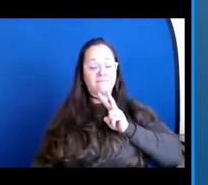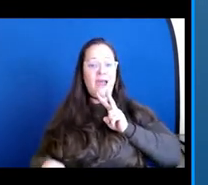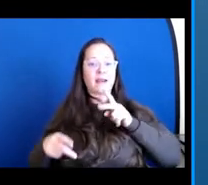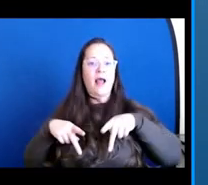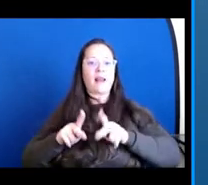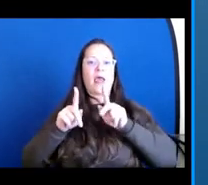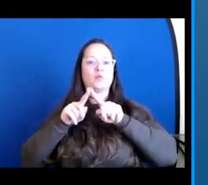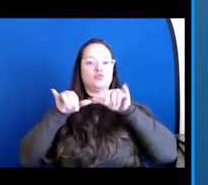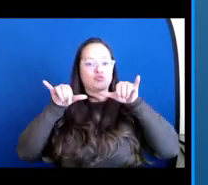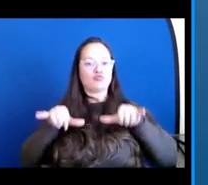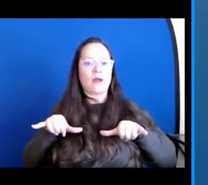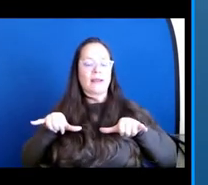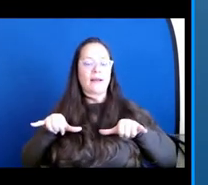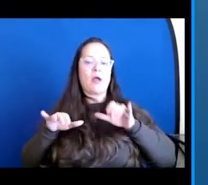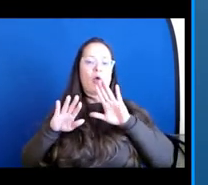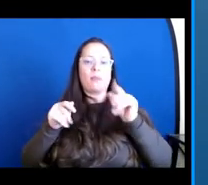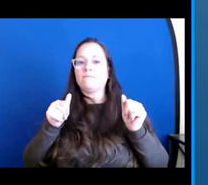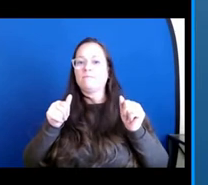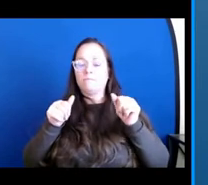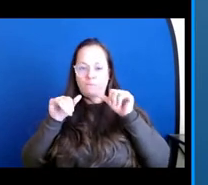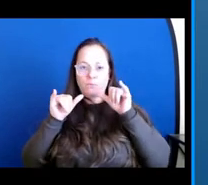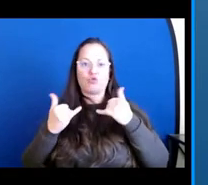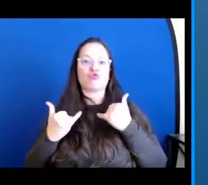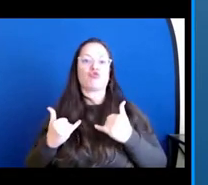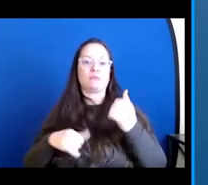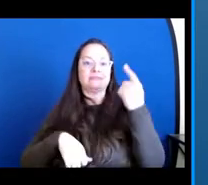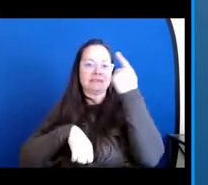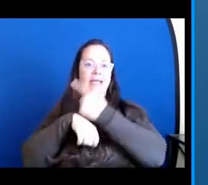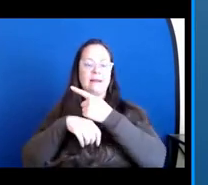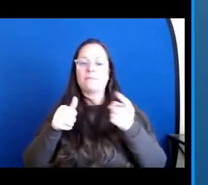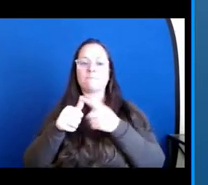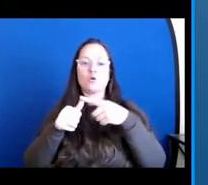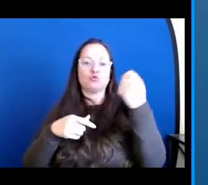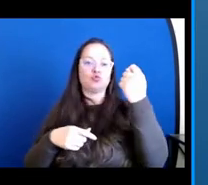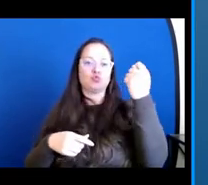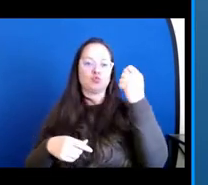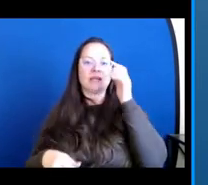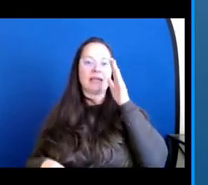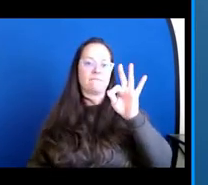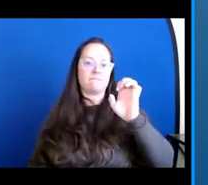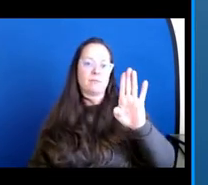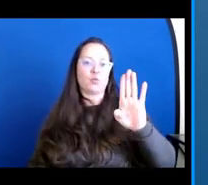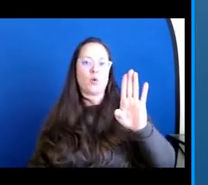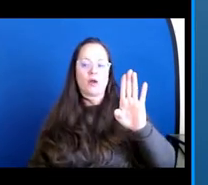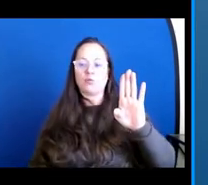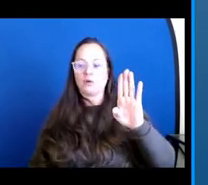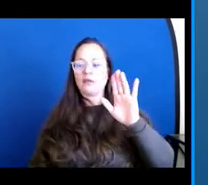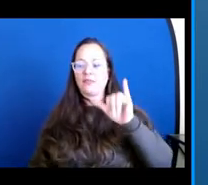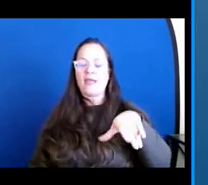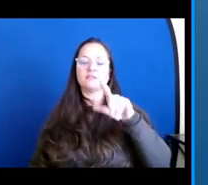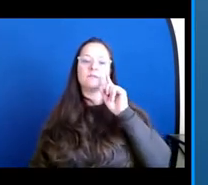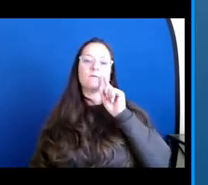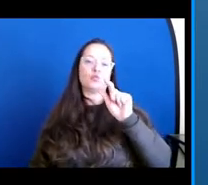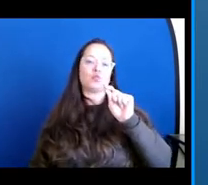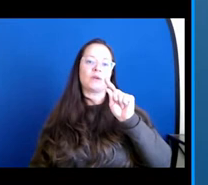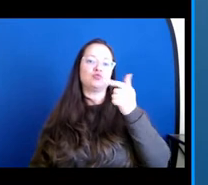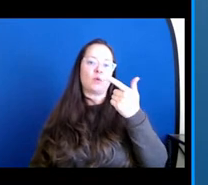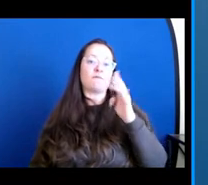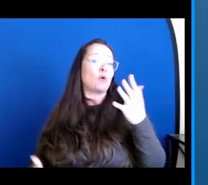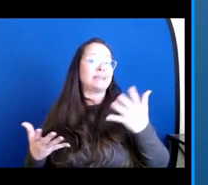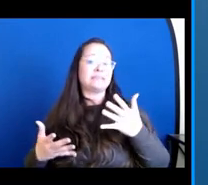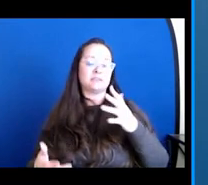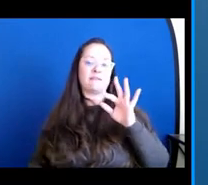on their current presidential primary date the first Tuesday in Feb February which were 2024 is February